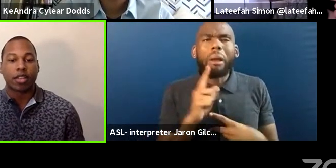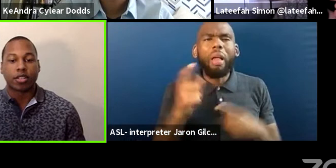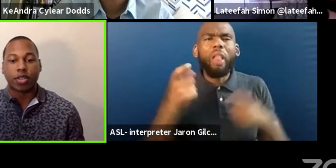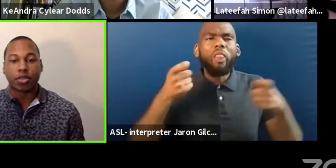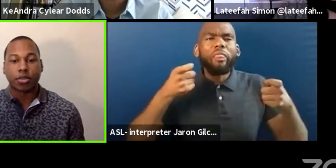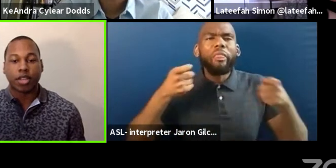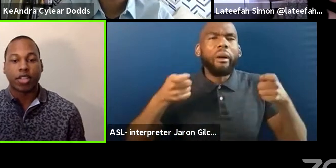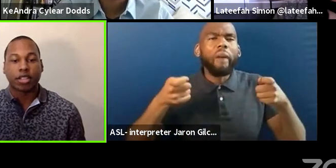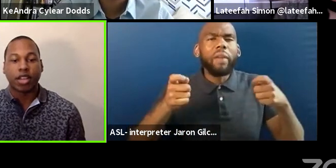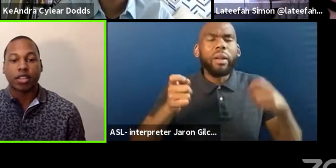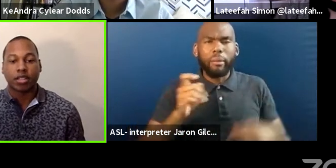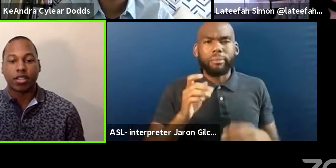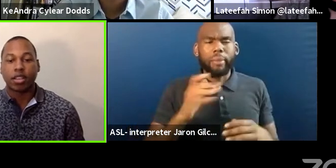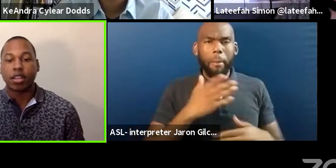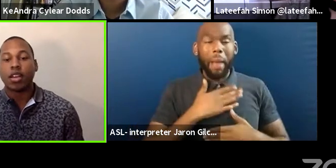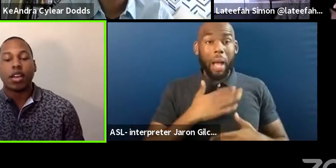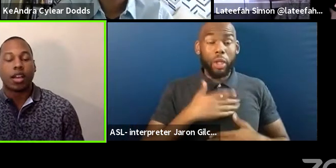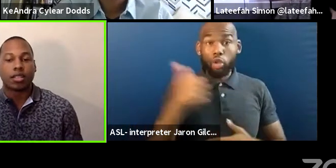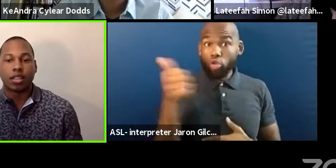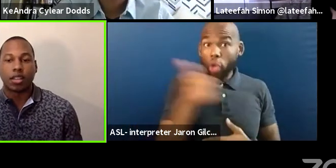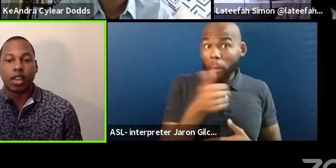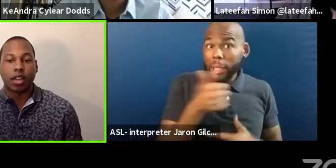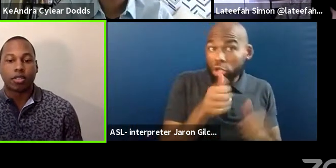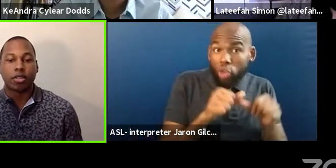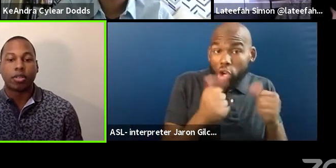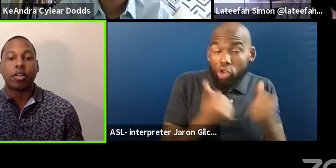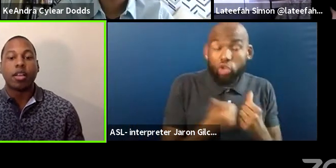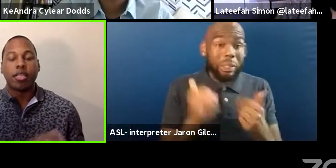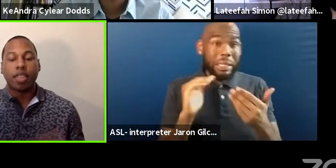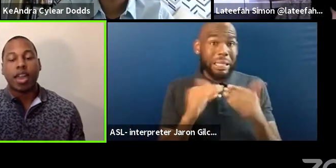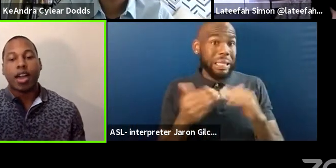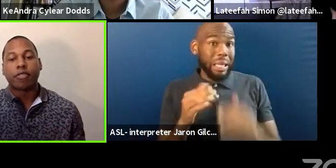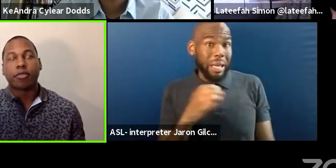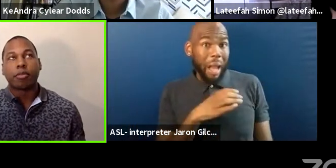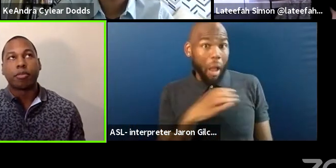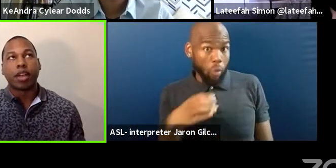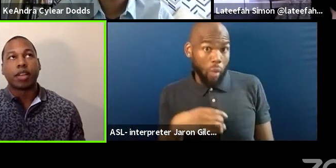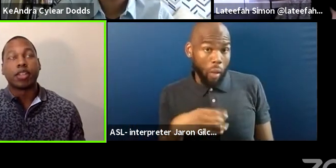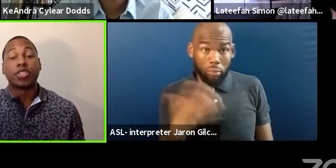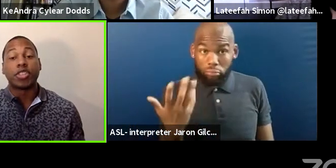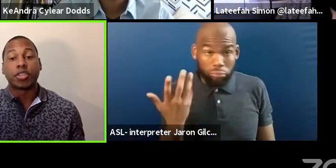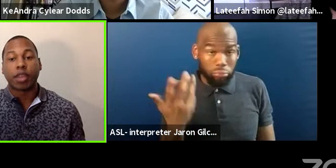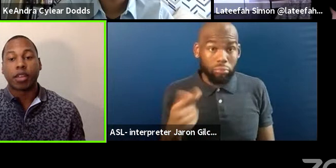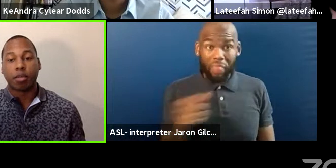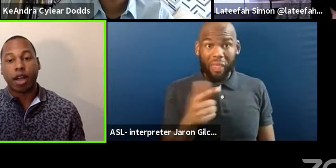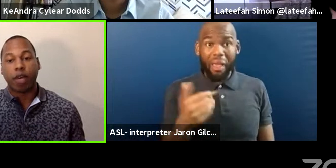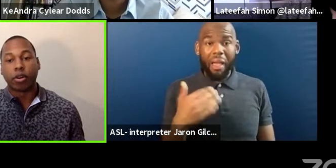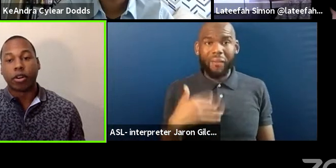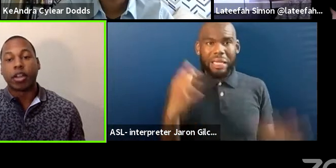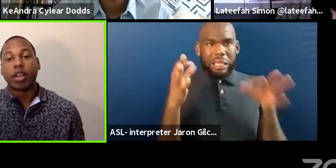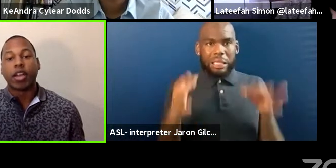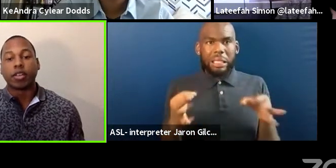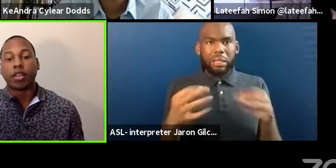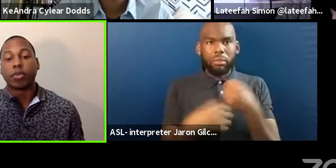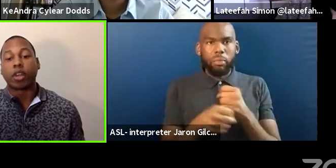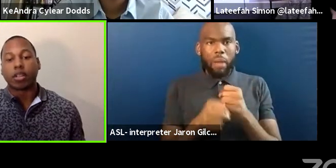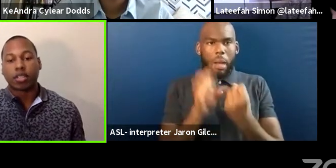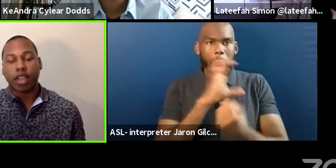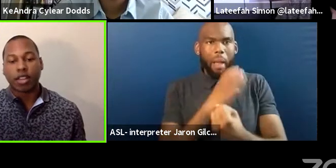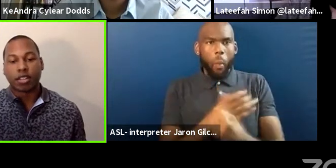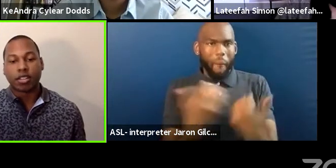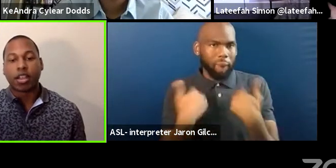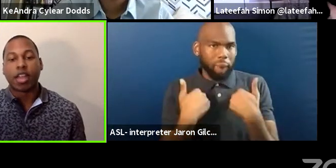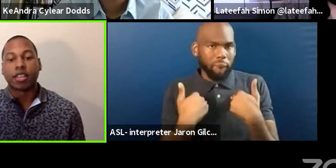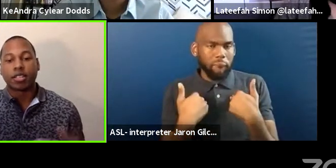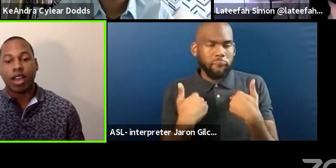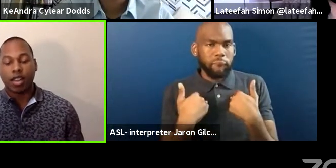whether that's a transportation agency, a city council, they have decision-making power in regards